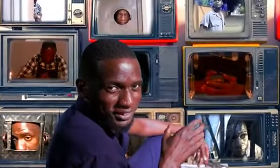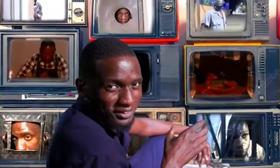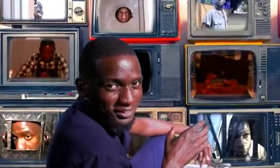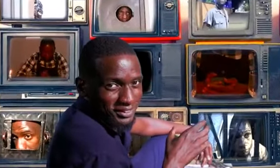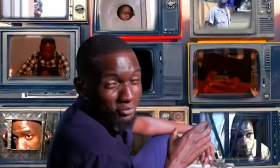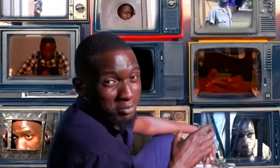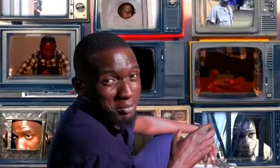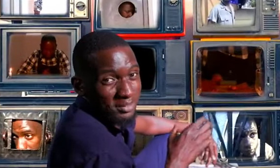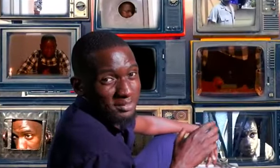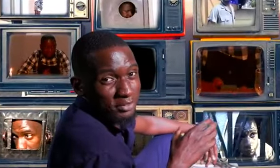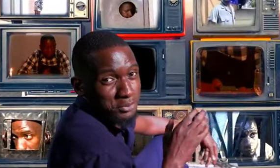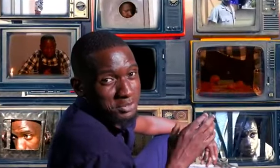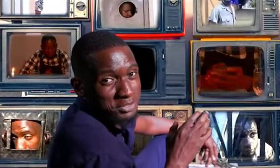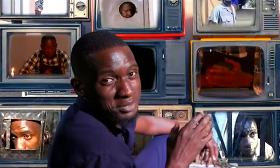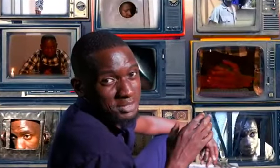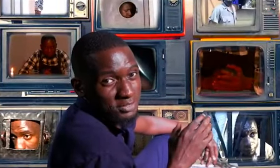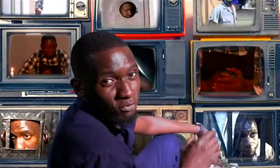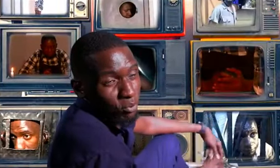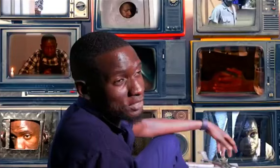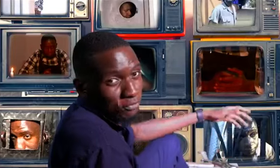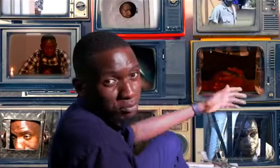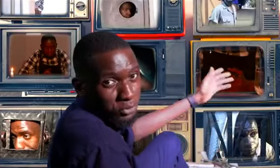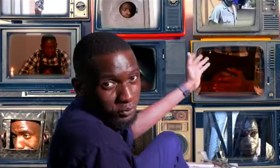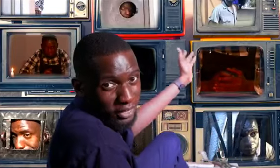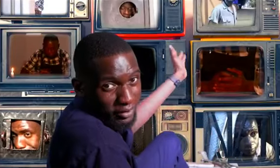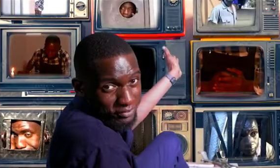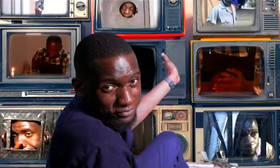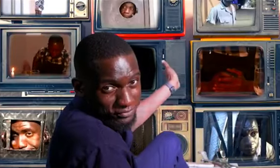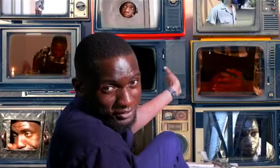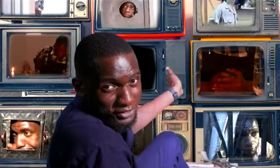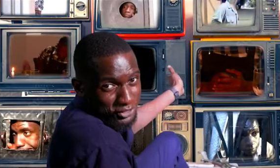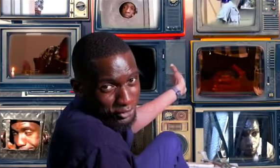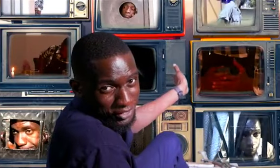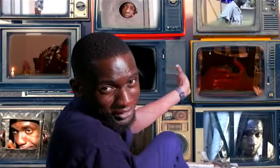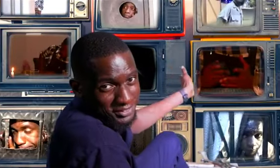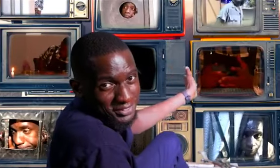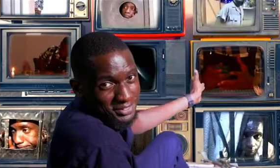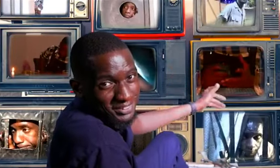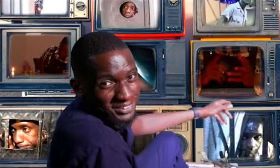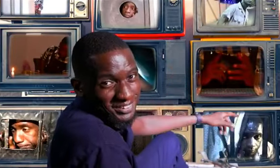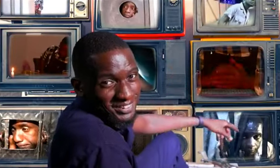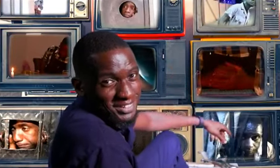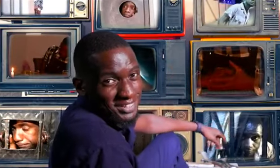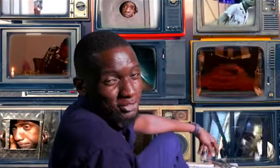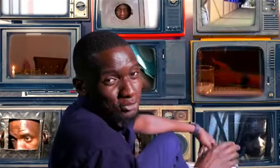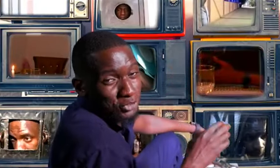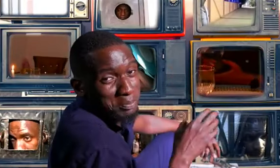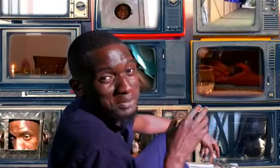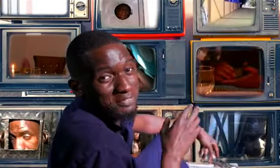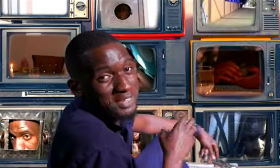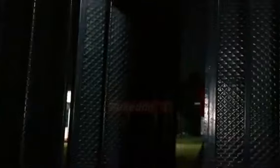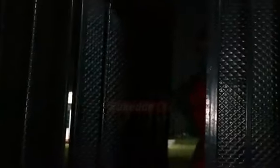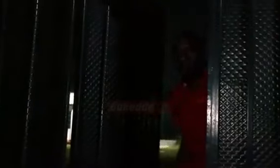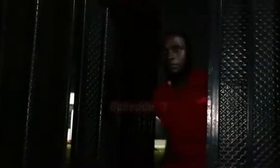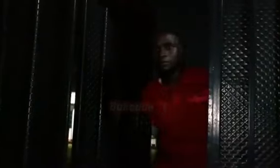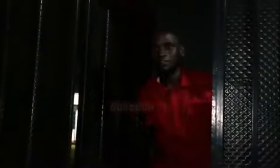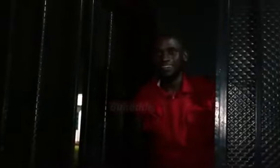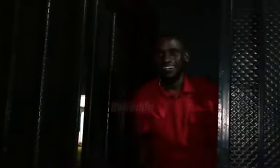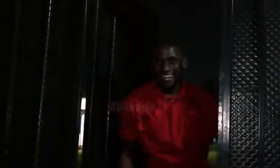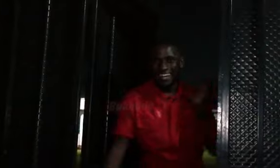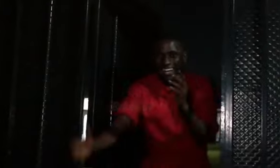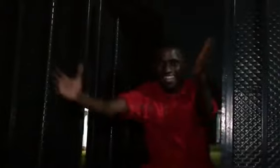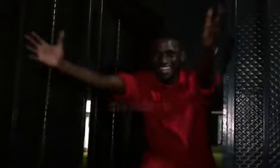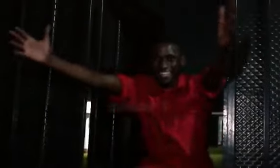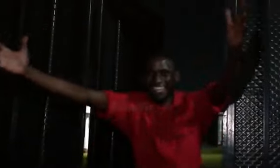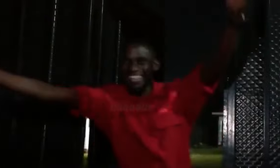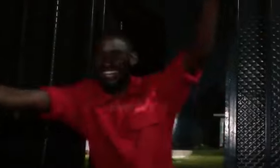that drink, remember that the responsibility for what form you will arrive is in your hands. Either to show up in the flesh,